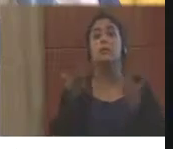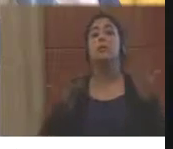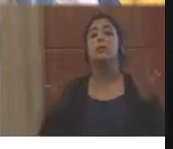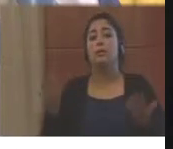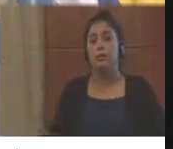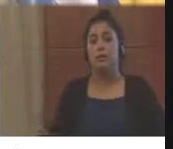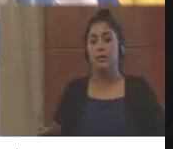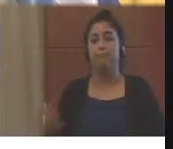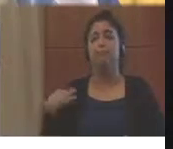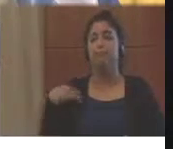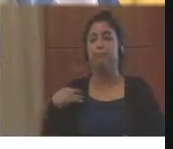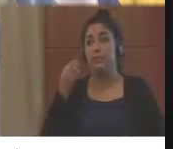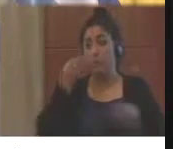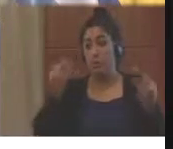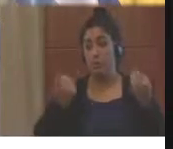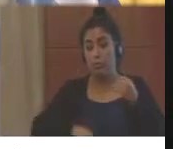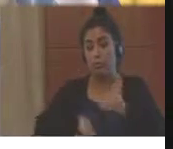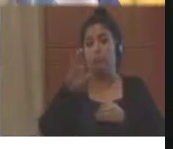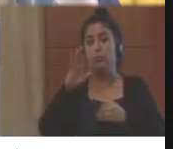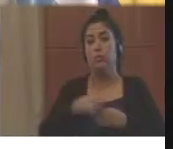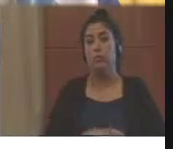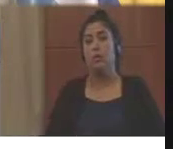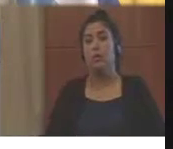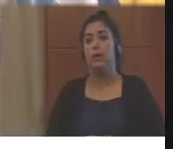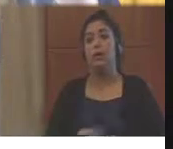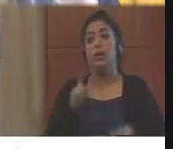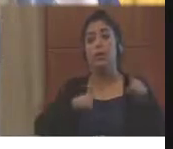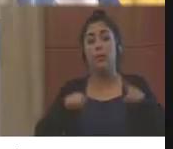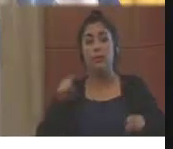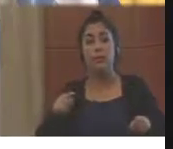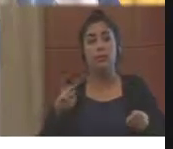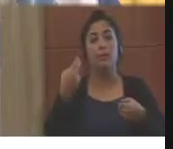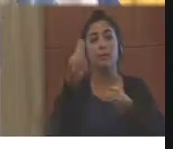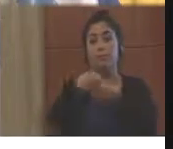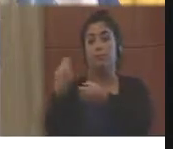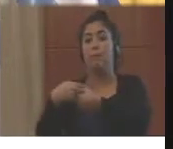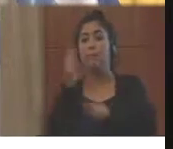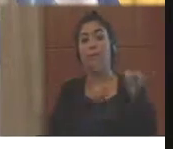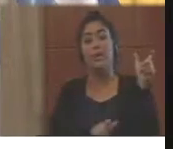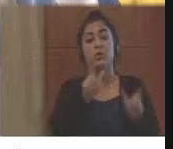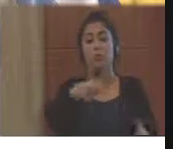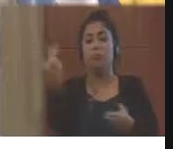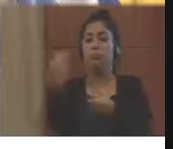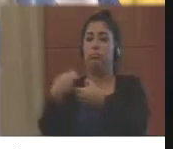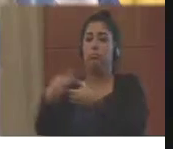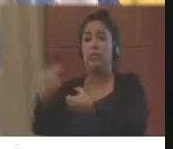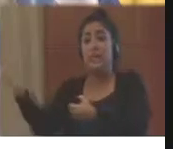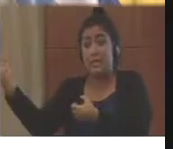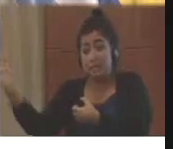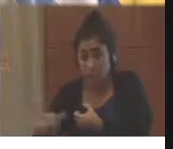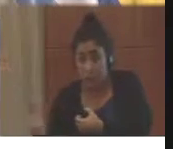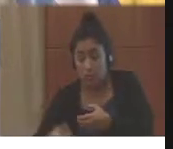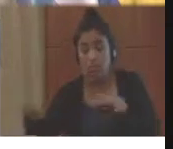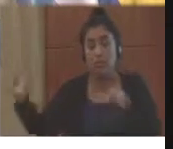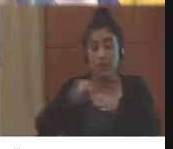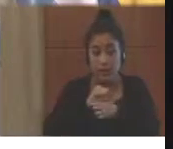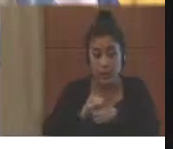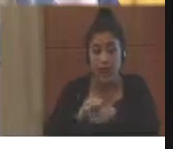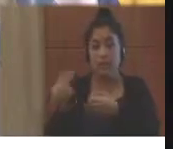democratic citizen engagement and embraces local as well as national decision makers